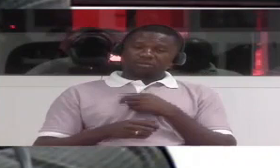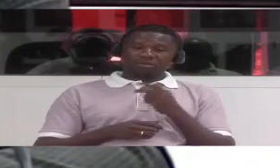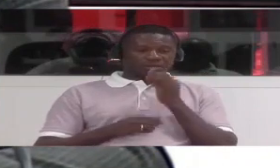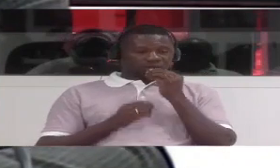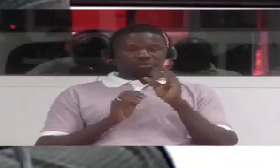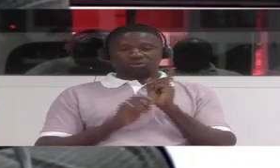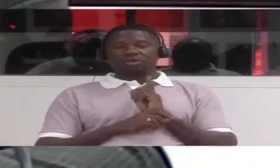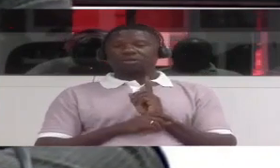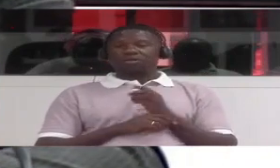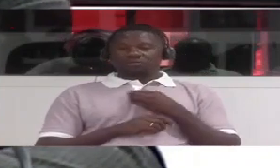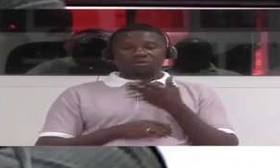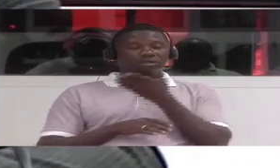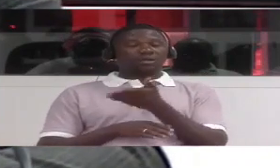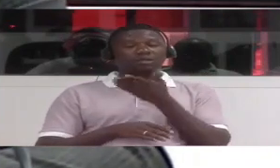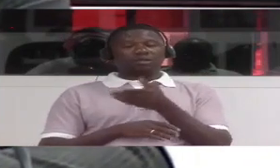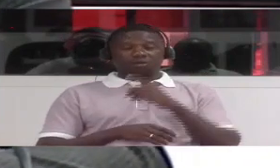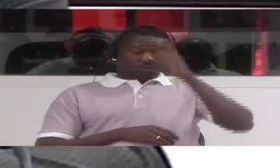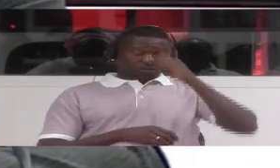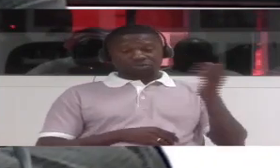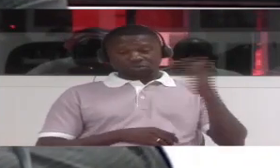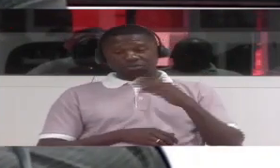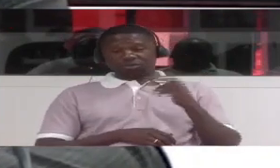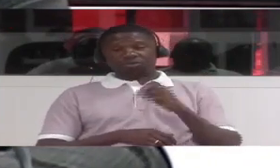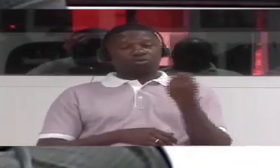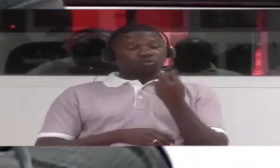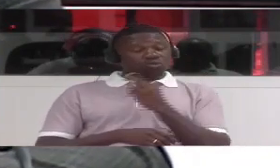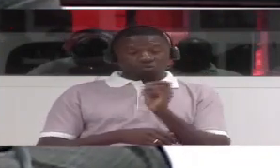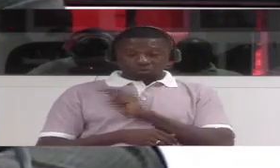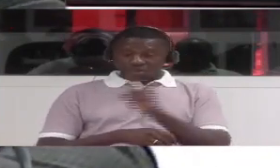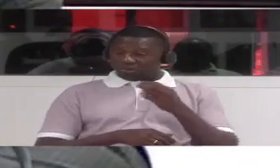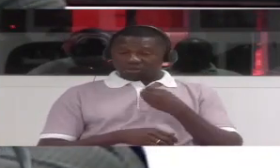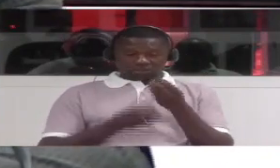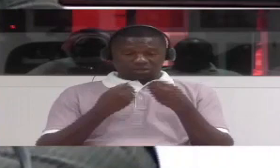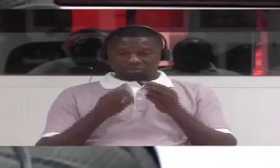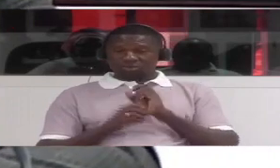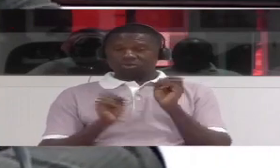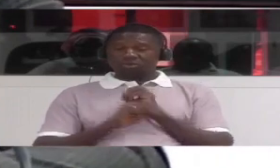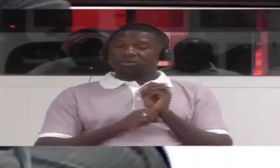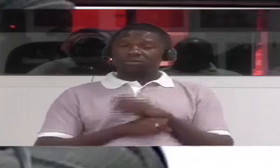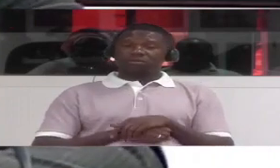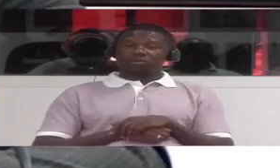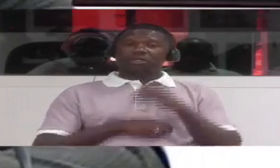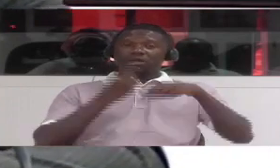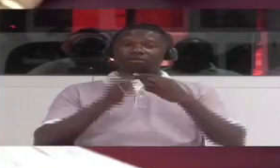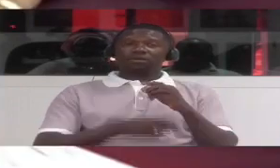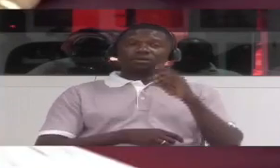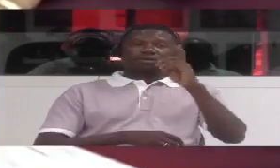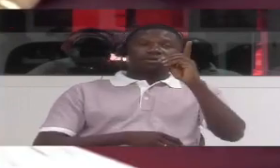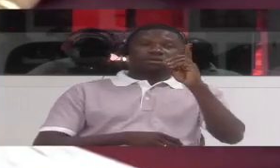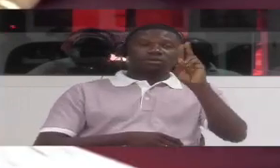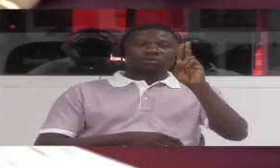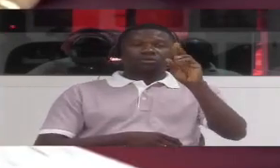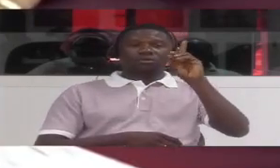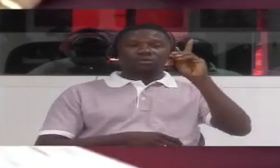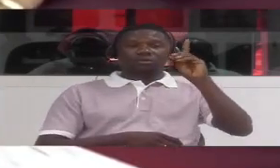When I was there, the police were coming. Nobody told me anything. I was just sitting. Then Duta Kabaso came, the former National Assembly member, one of the